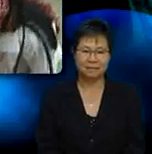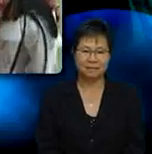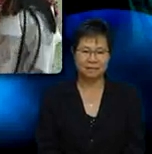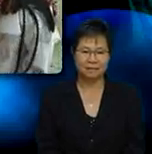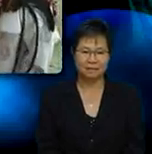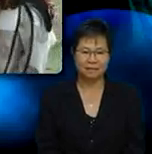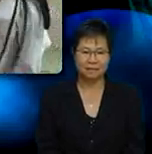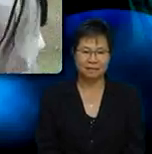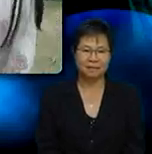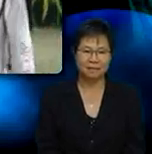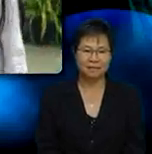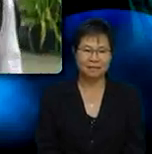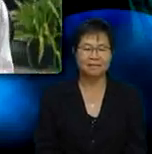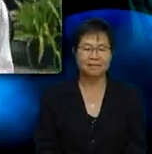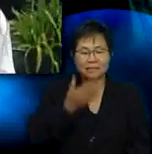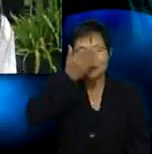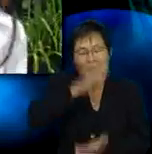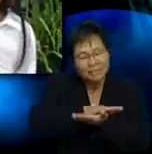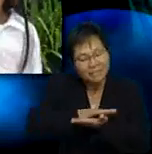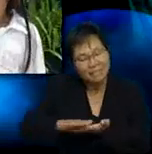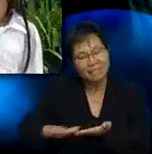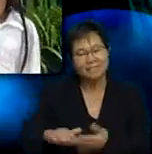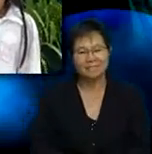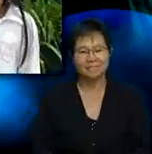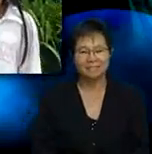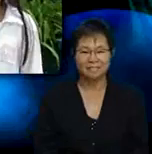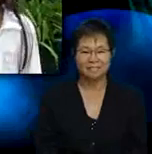There? It smells nice.